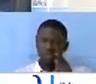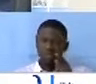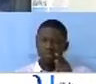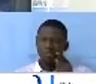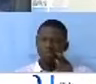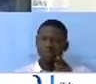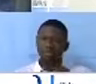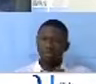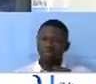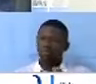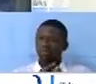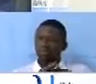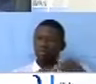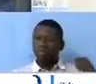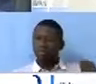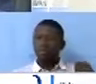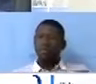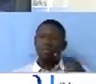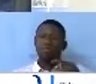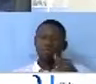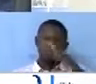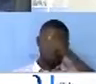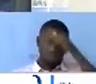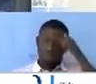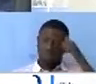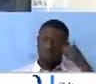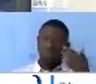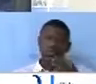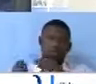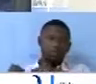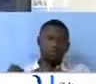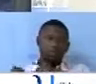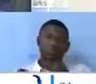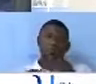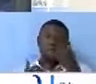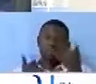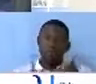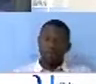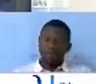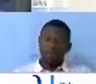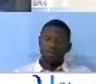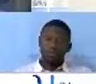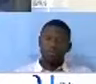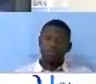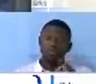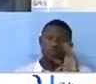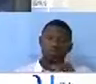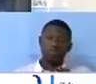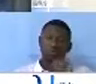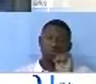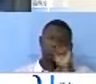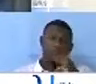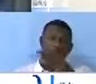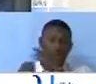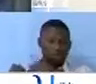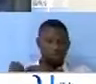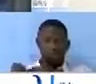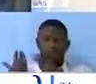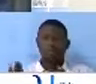It was a dereliction of duty. You failed to carry out your